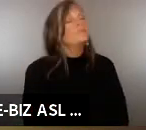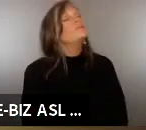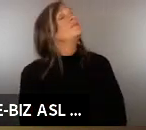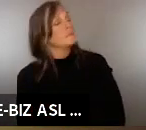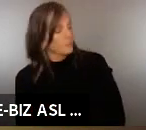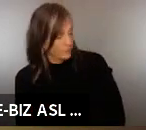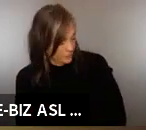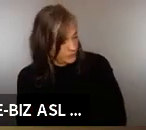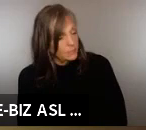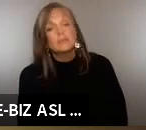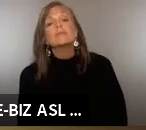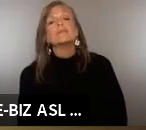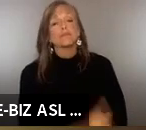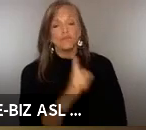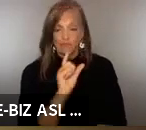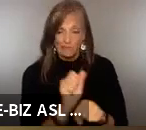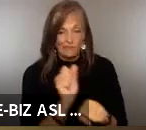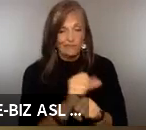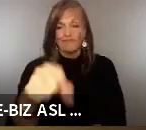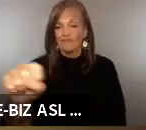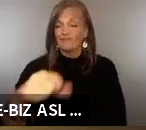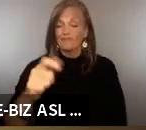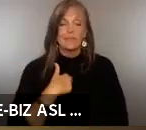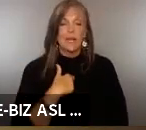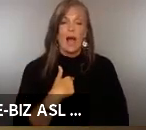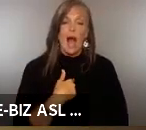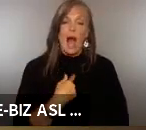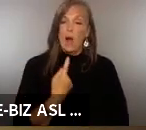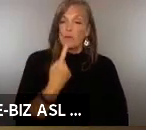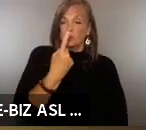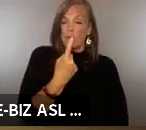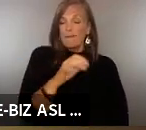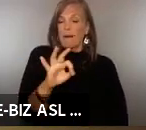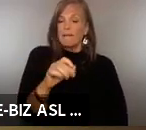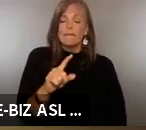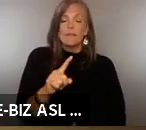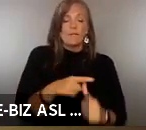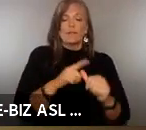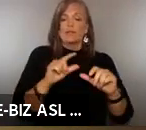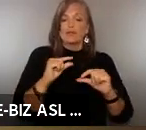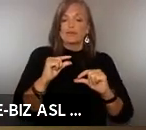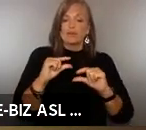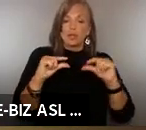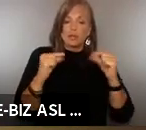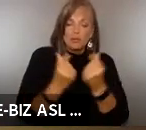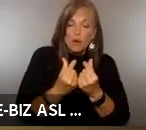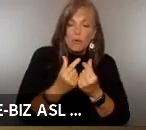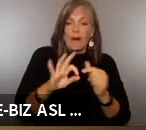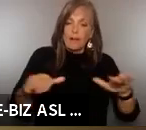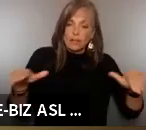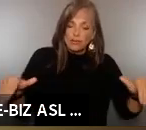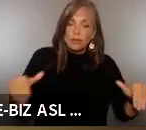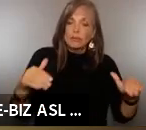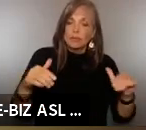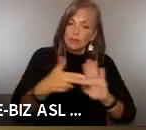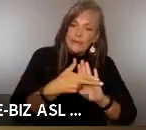I was one of the first group of children to be diagnosed with autism in the state of Rhode Island as children.